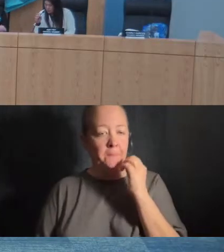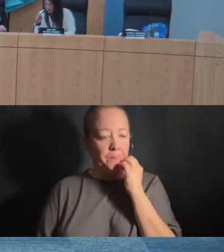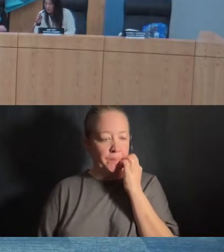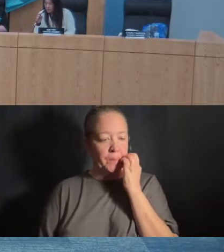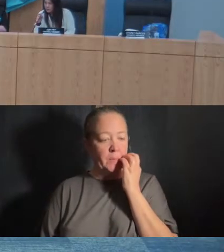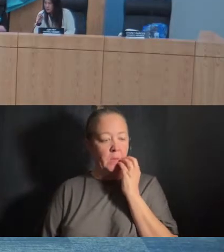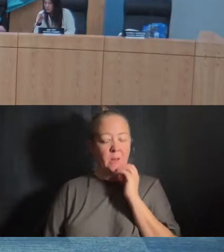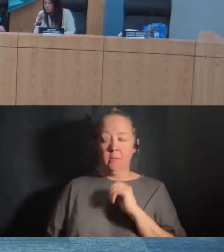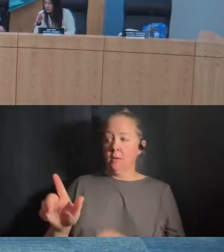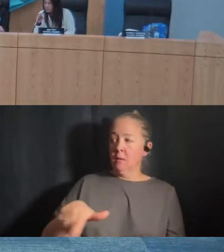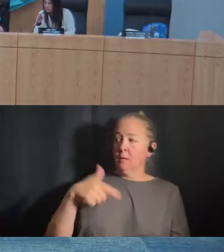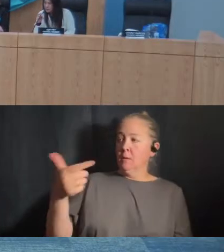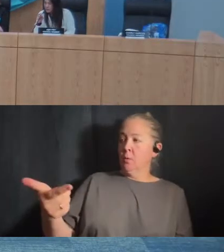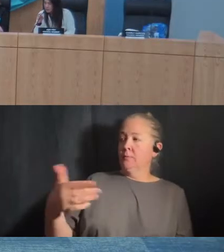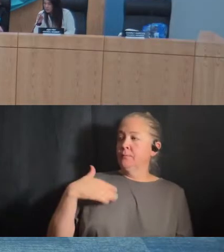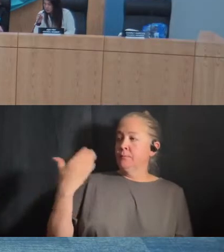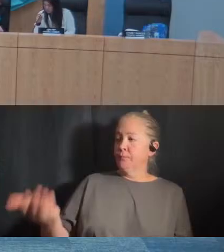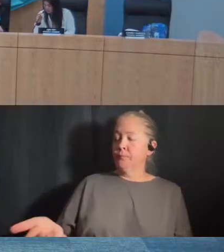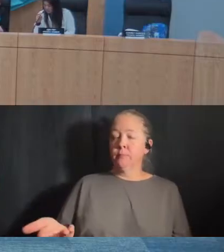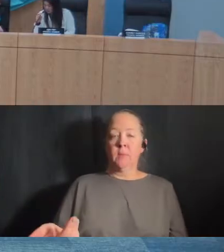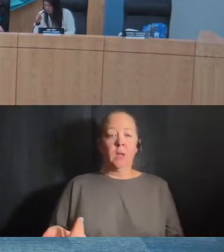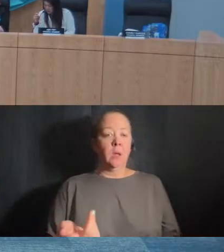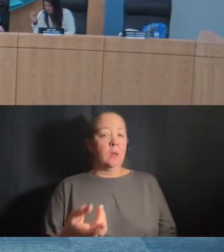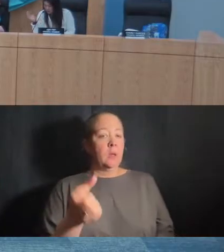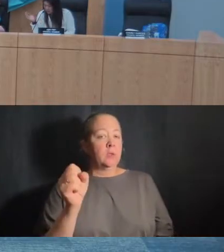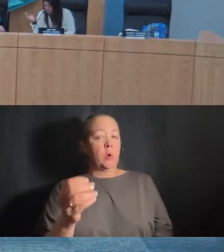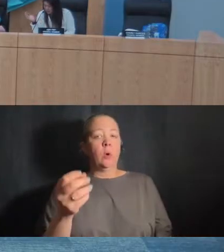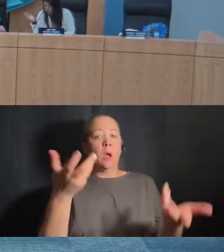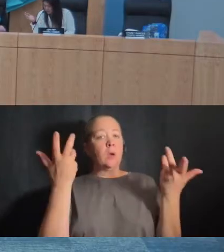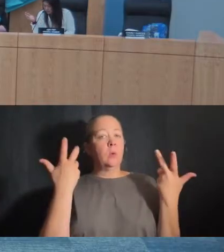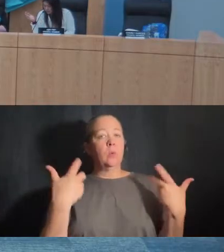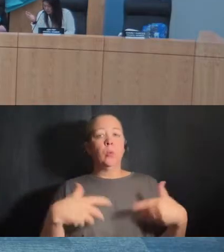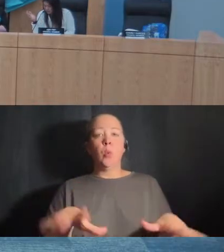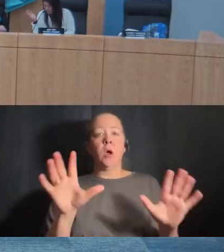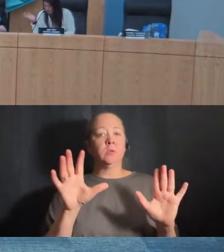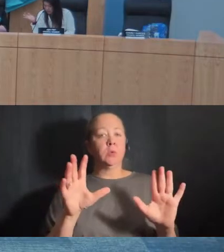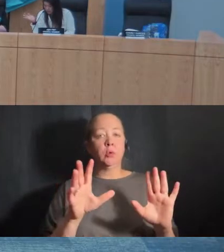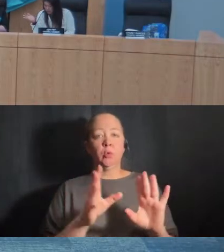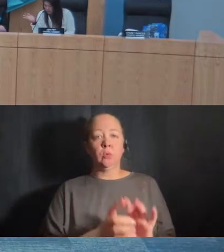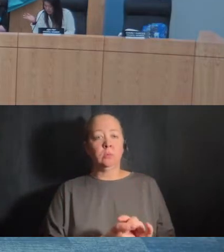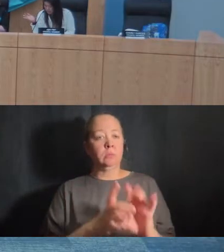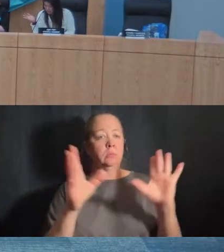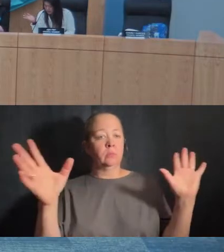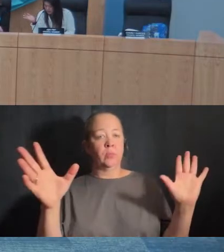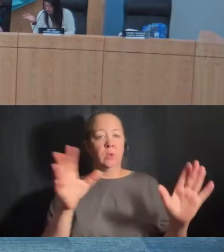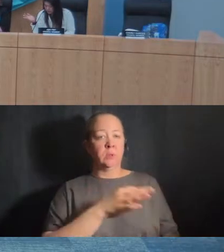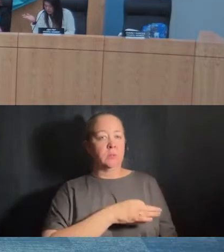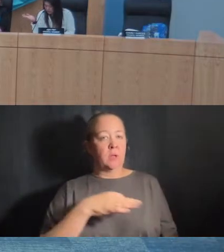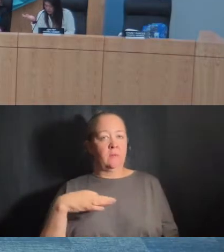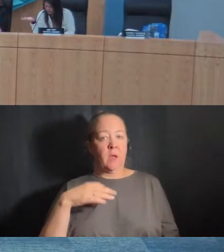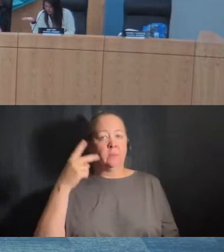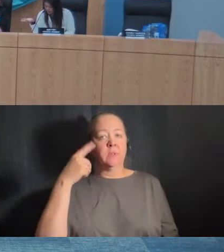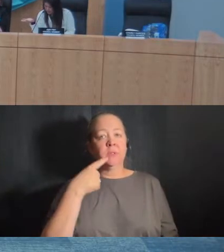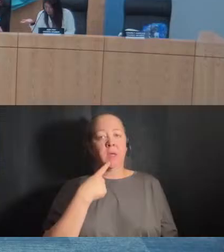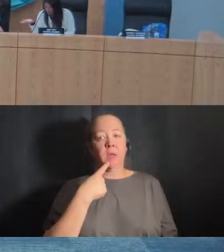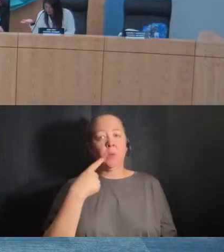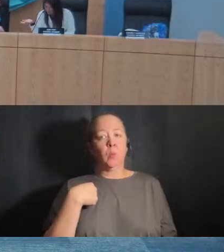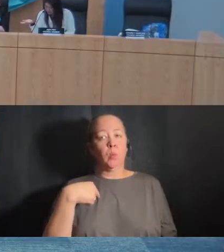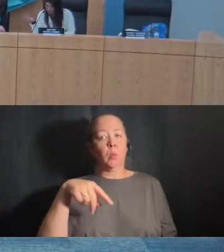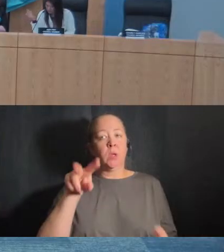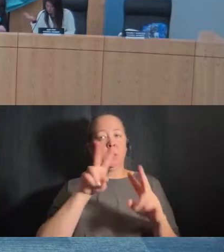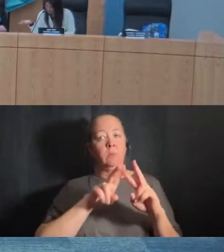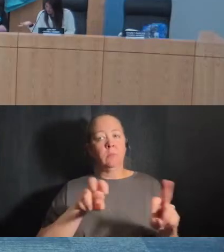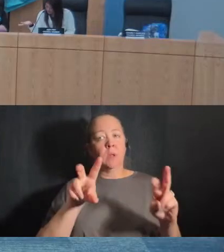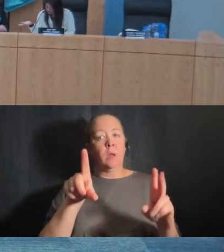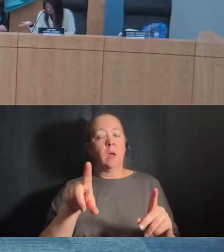So I'm not looking to sacrifice personnel in any way. I'm saying we look at other things, like our training and conference